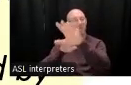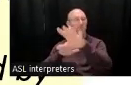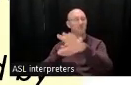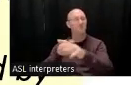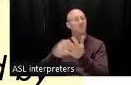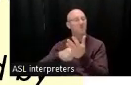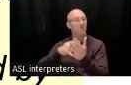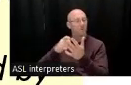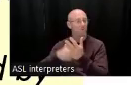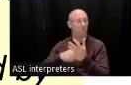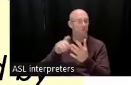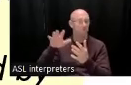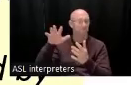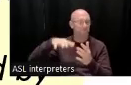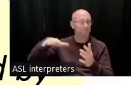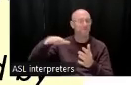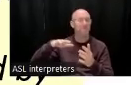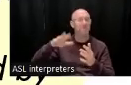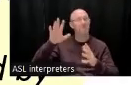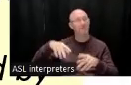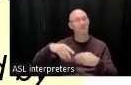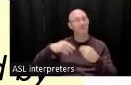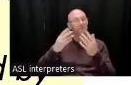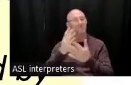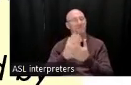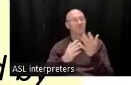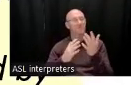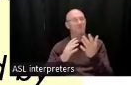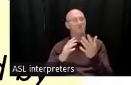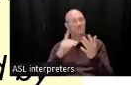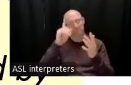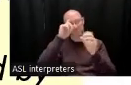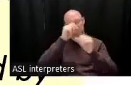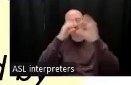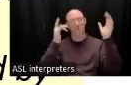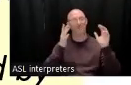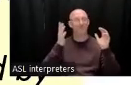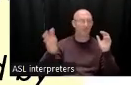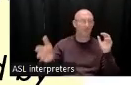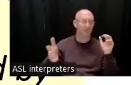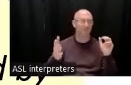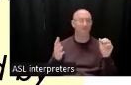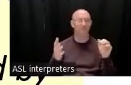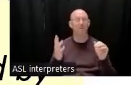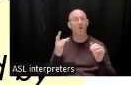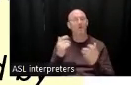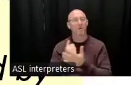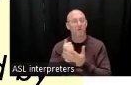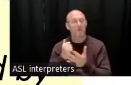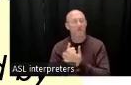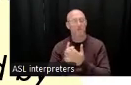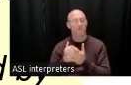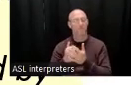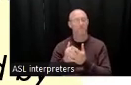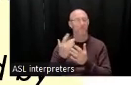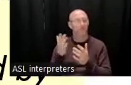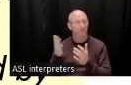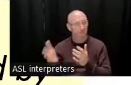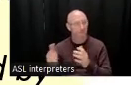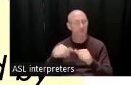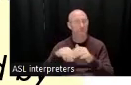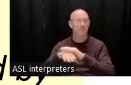this says. So that gives some characterization of why it's located there, why it's helpful that it is there and can access